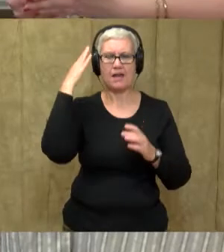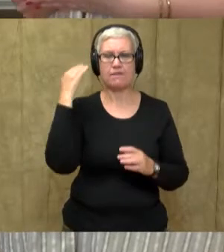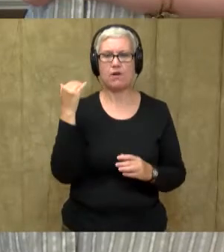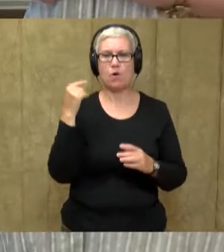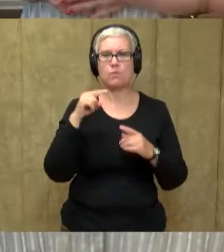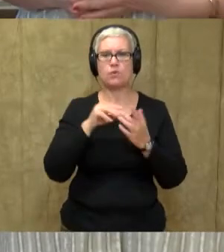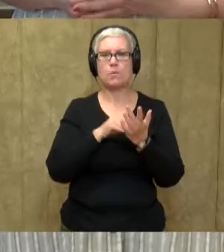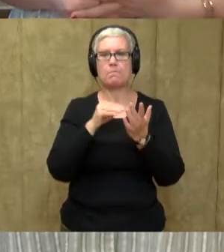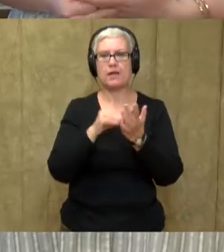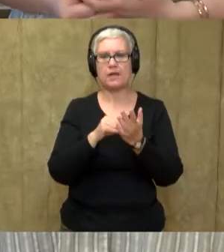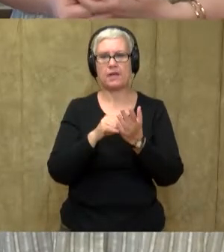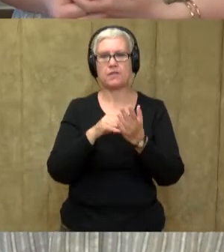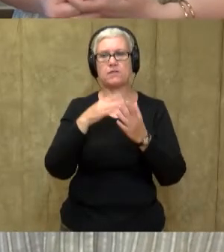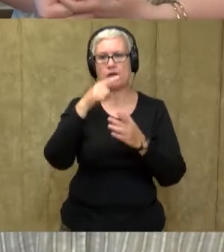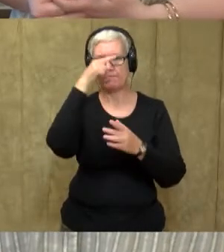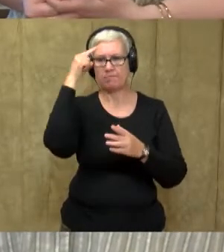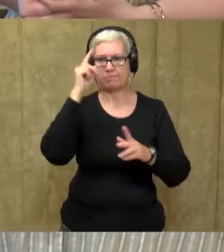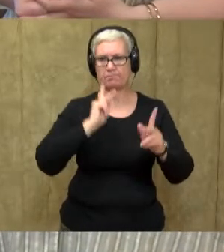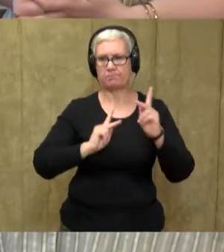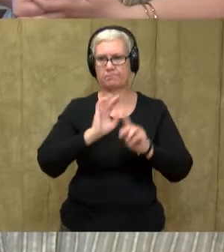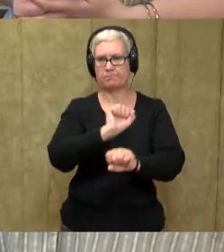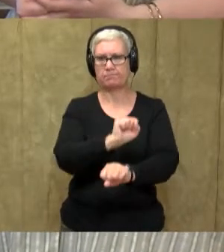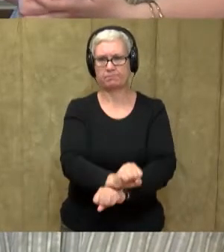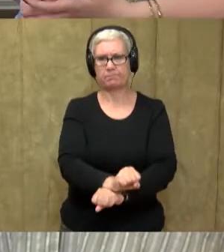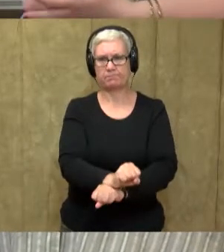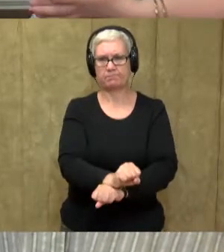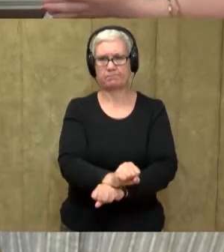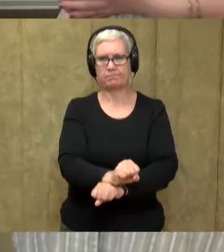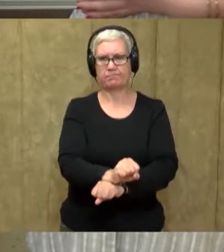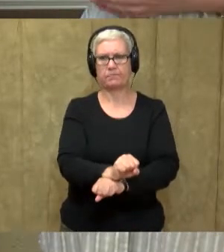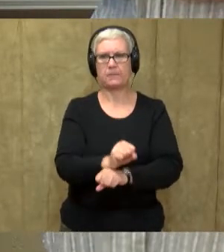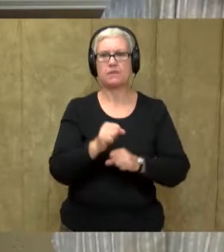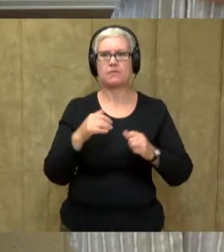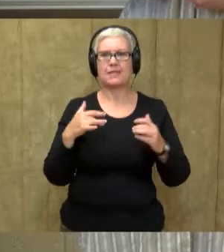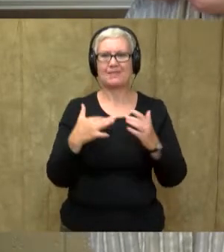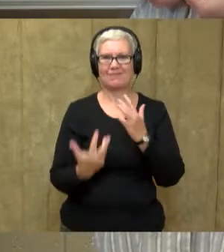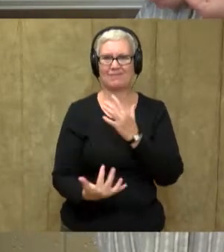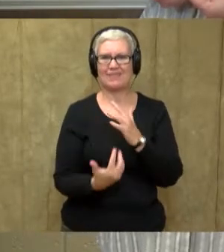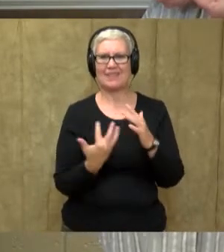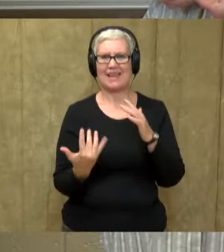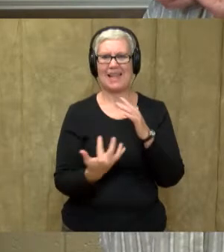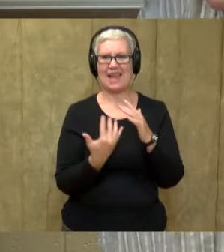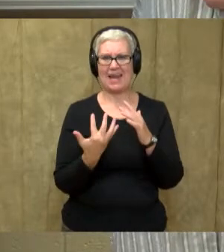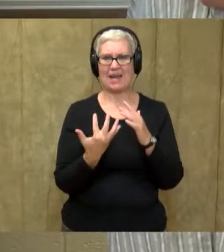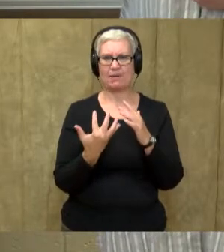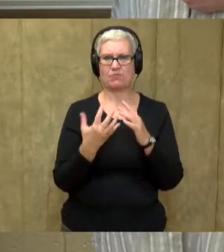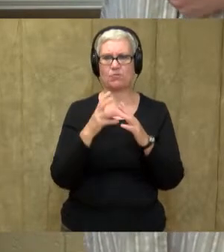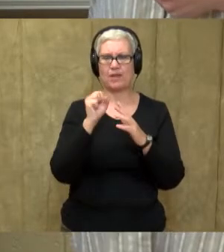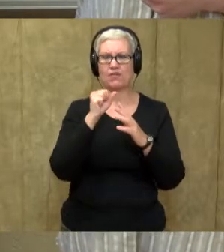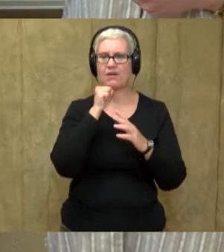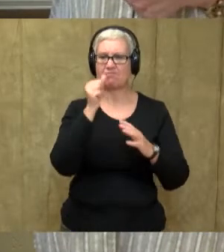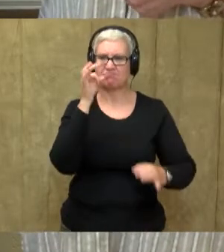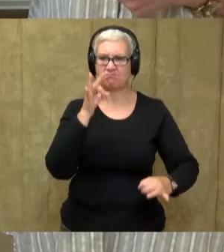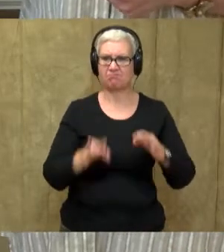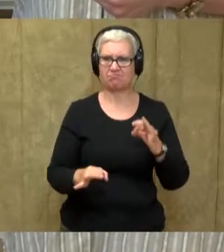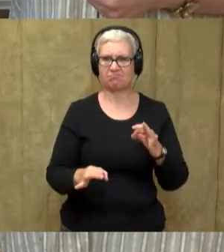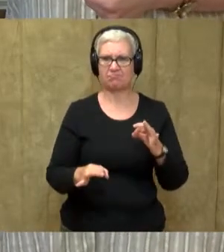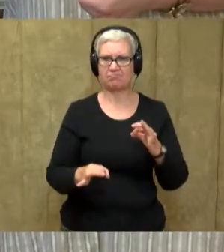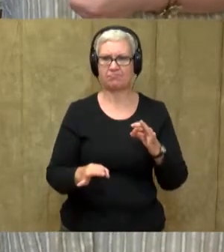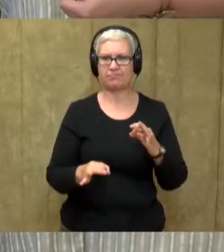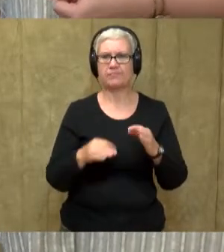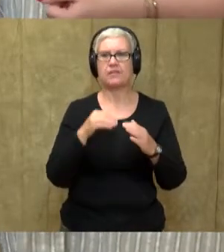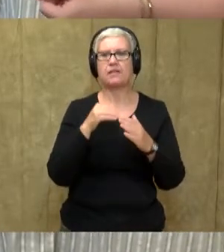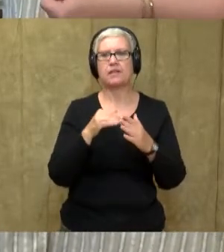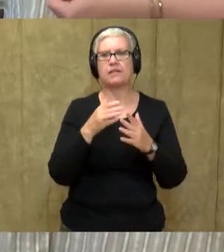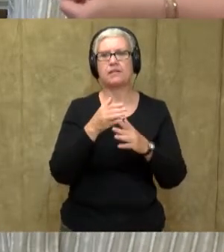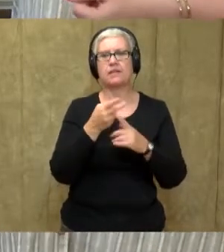long night of their captivity. All right, very first line. Very interesting what he's